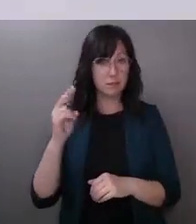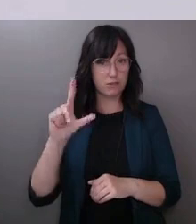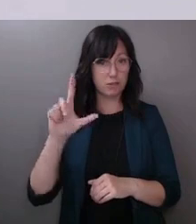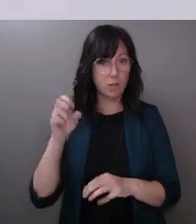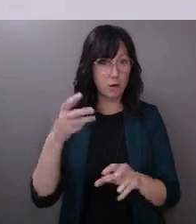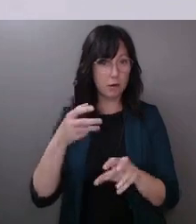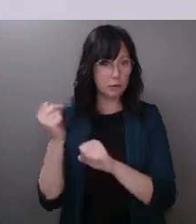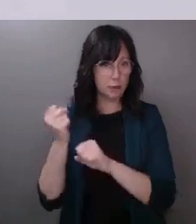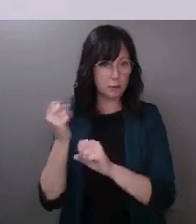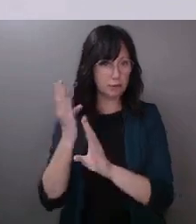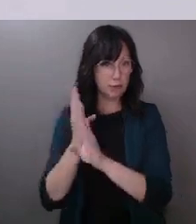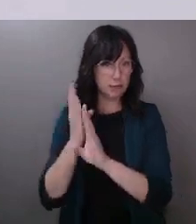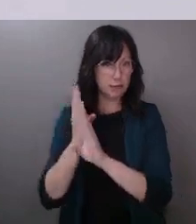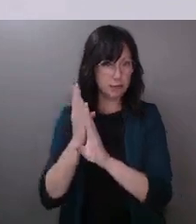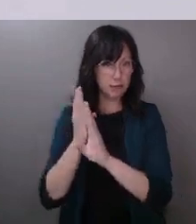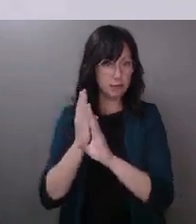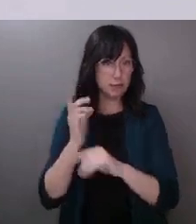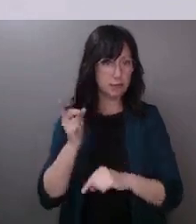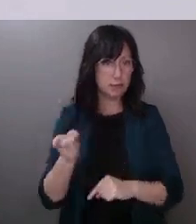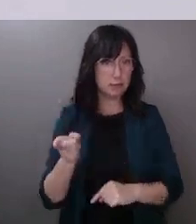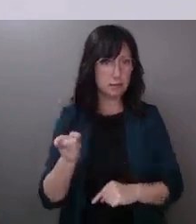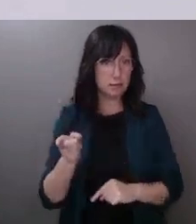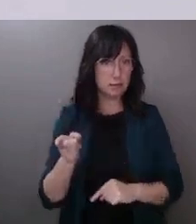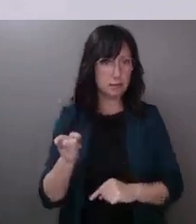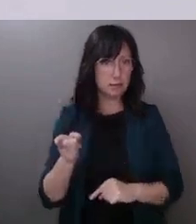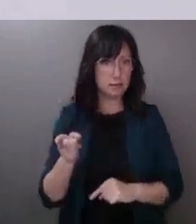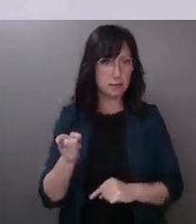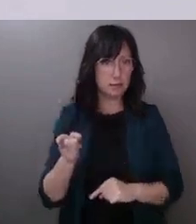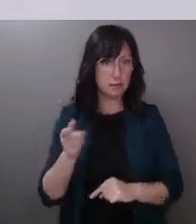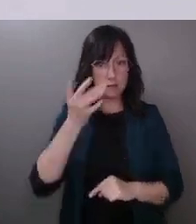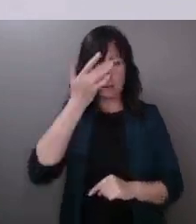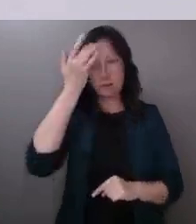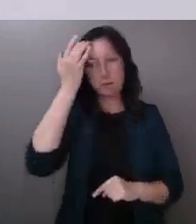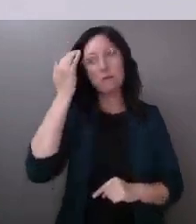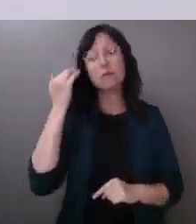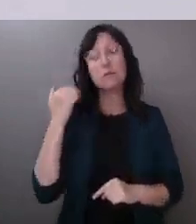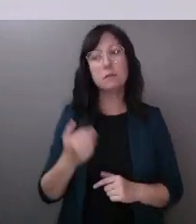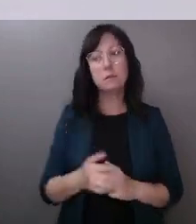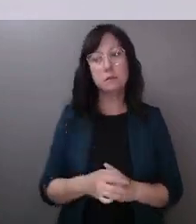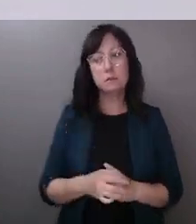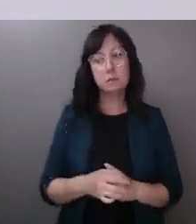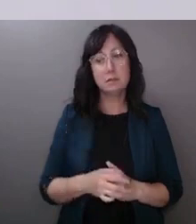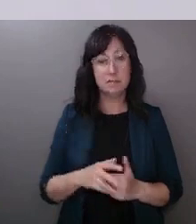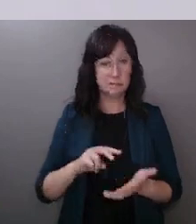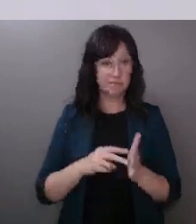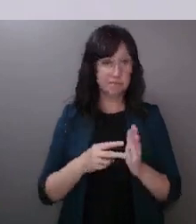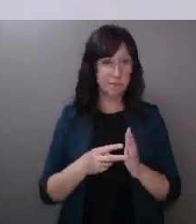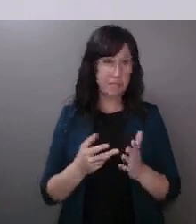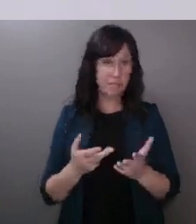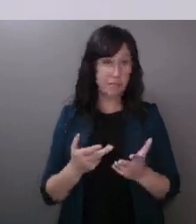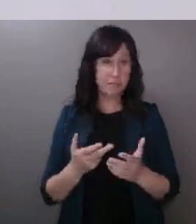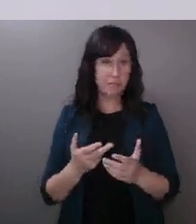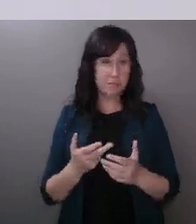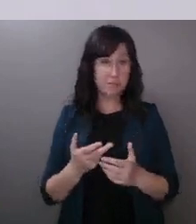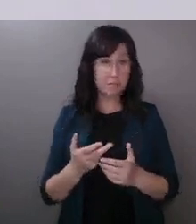service, is it a way of perhaps righting the wrongs